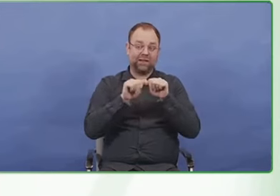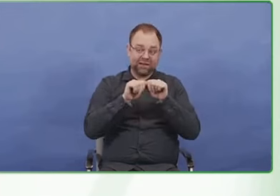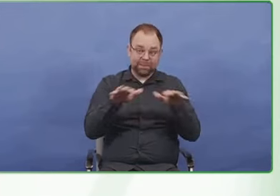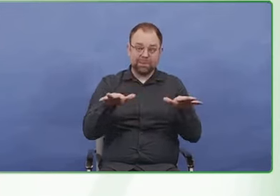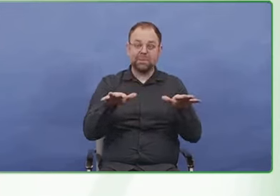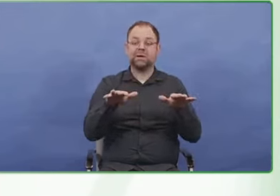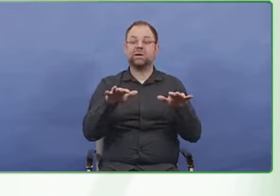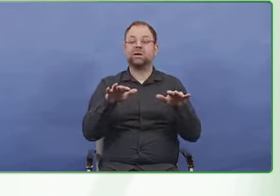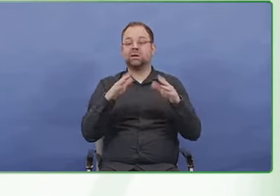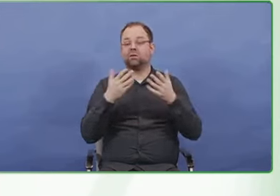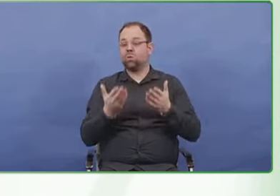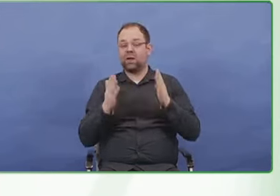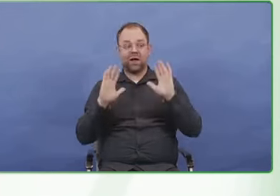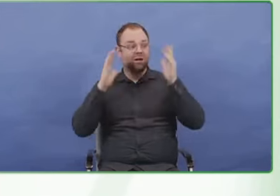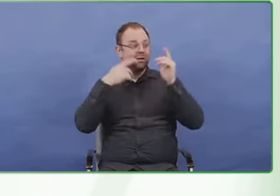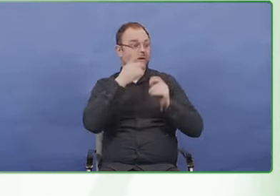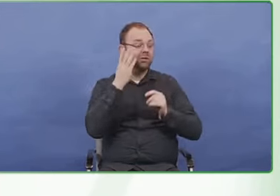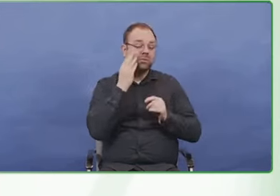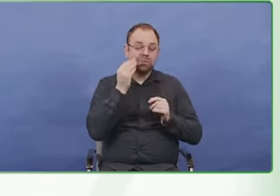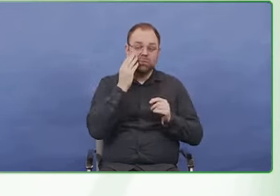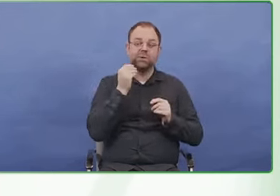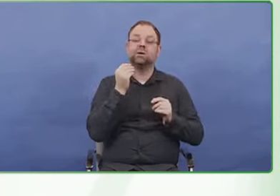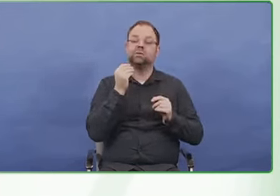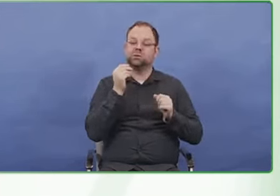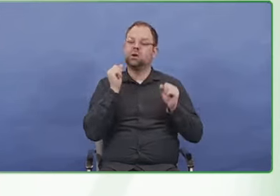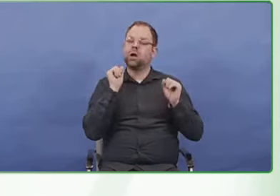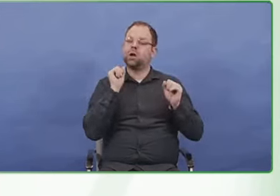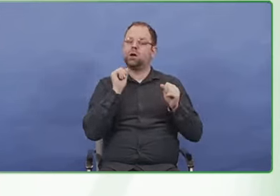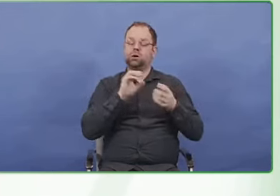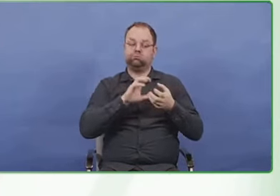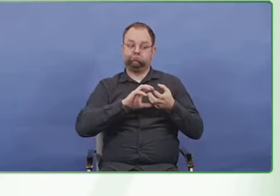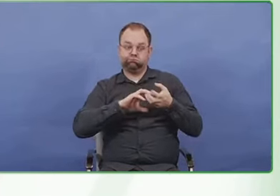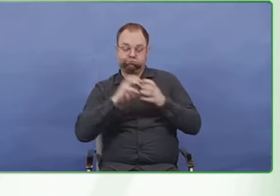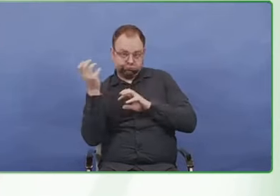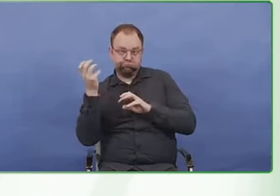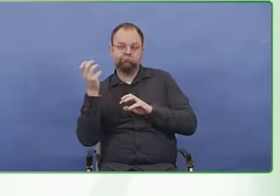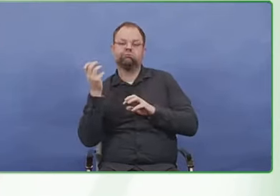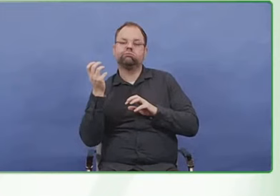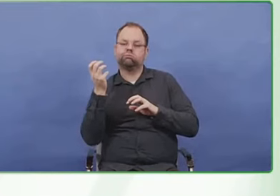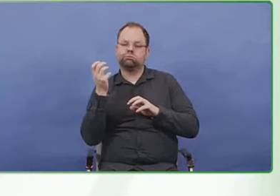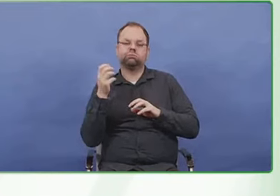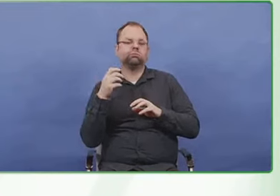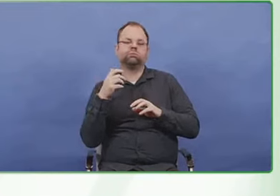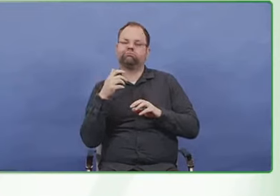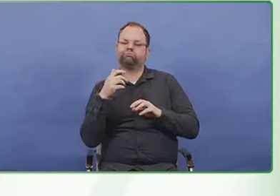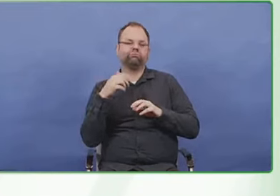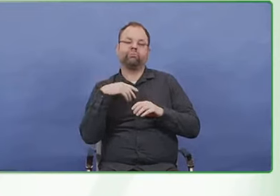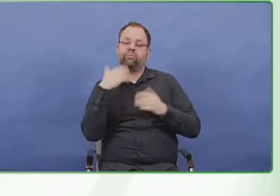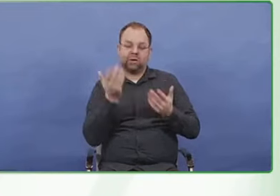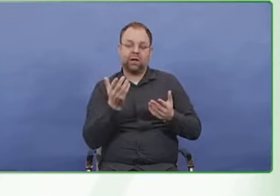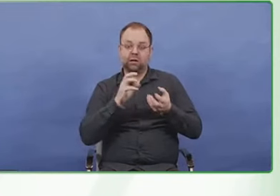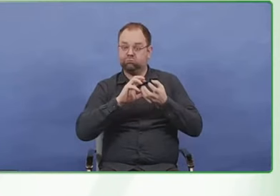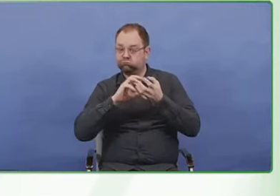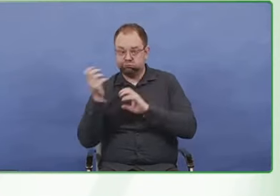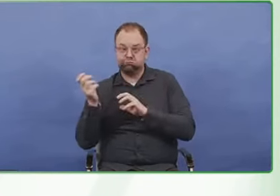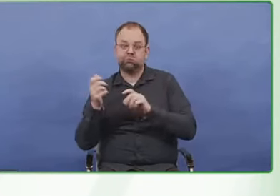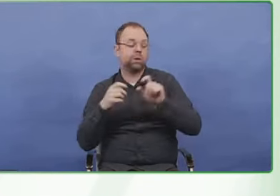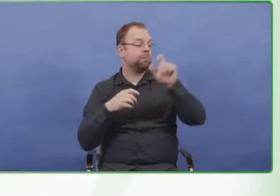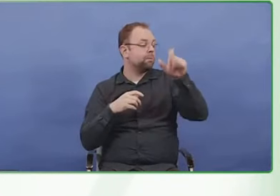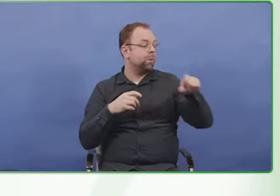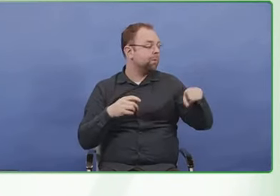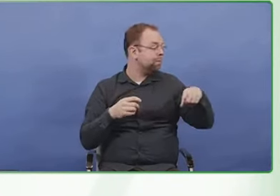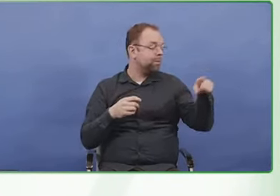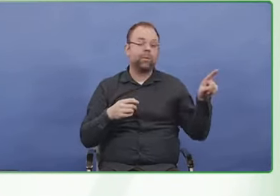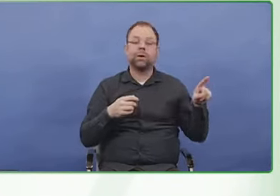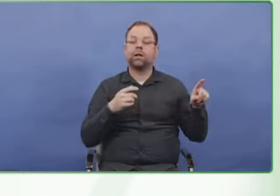for services for people with disabilities, NGOs, disability rights advocates, and persons with disabilities were actively involved,